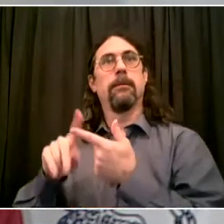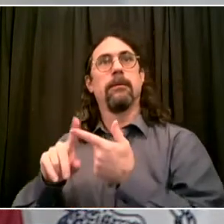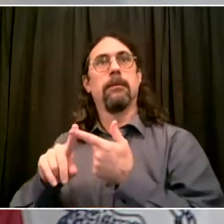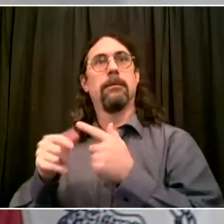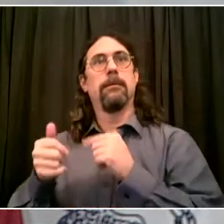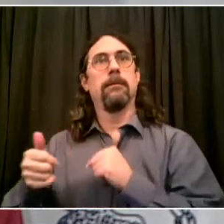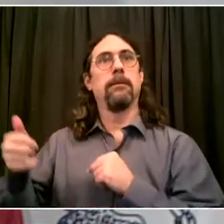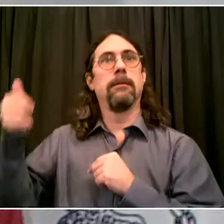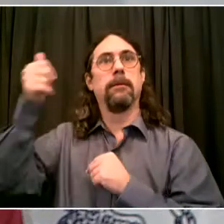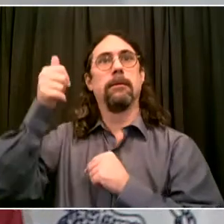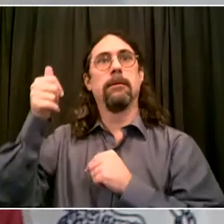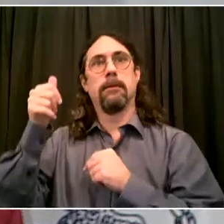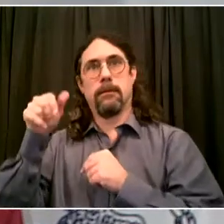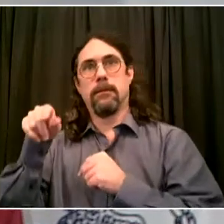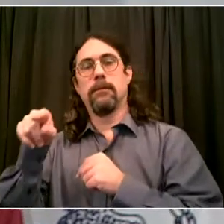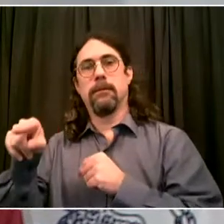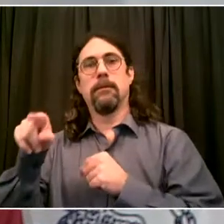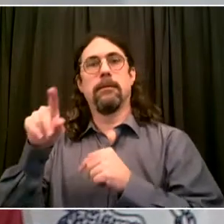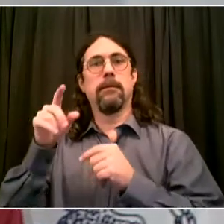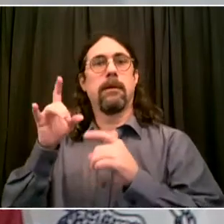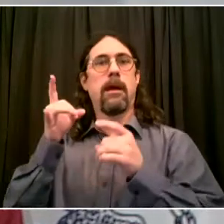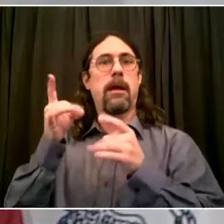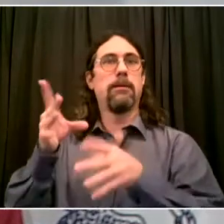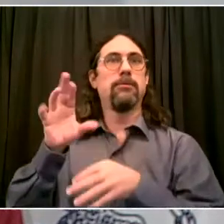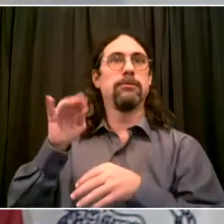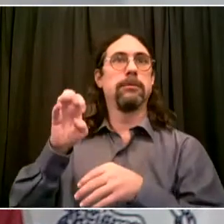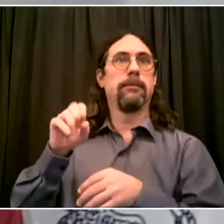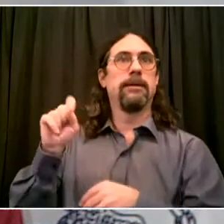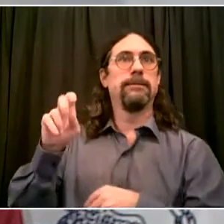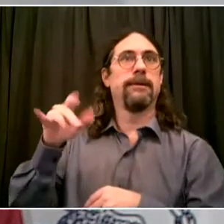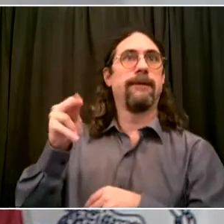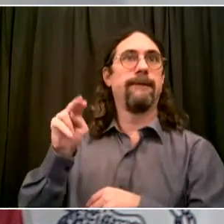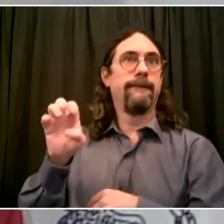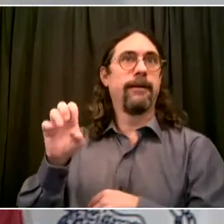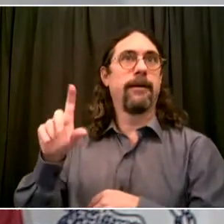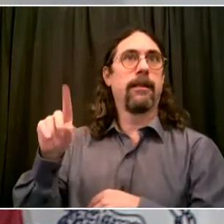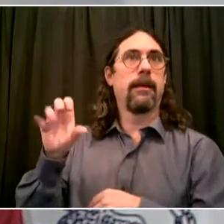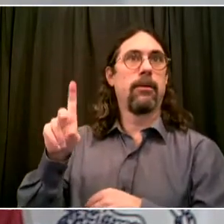Senior Advisor Dr. Jay Verma. With that, we'll go to Courtney from New York One.